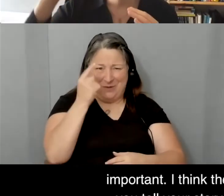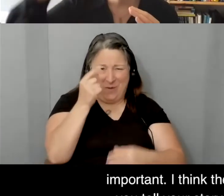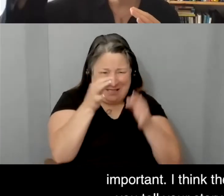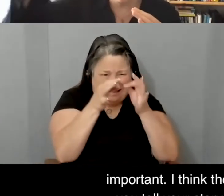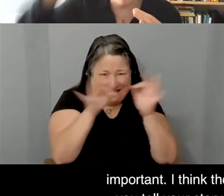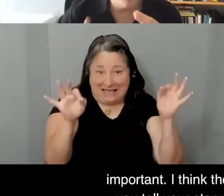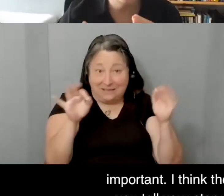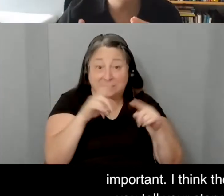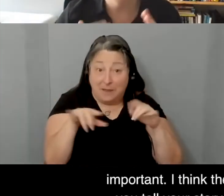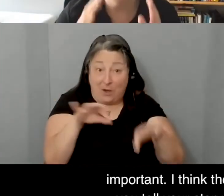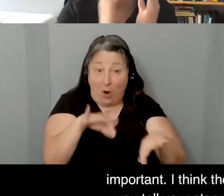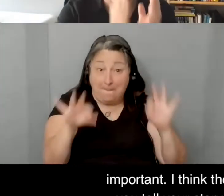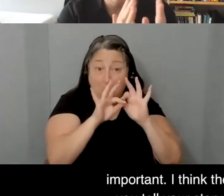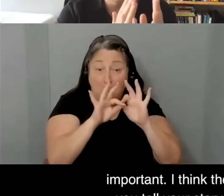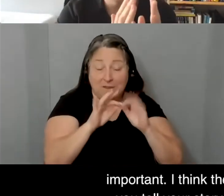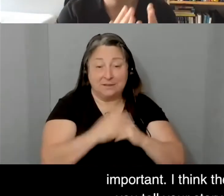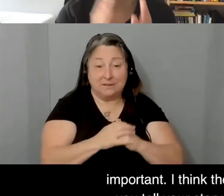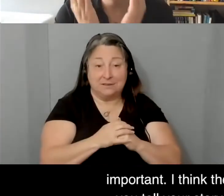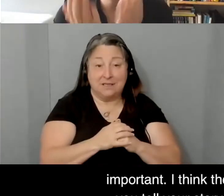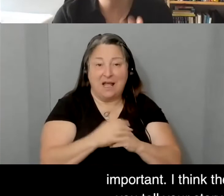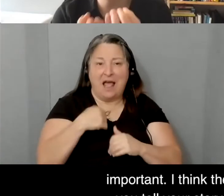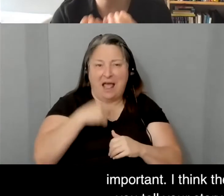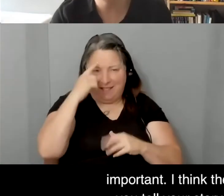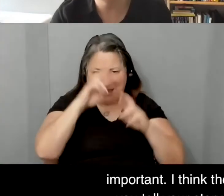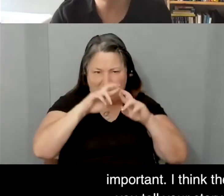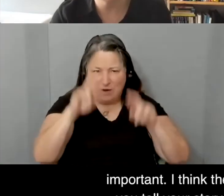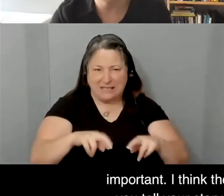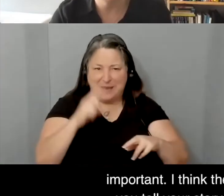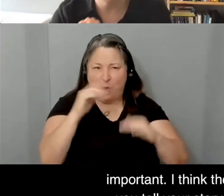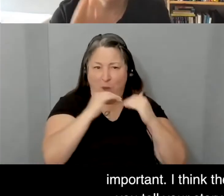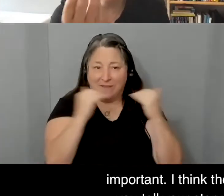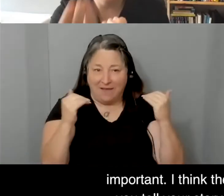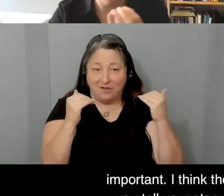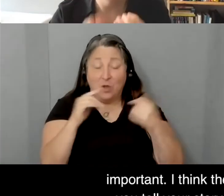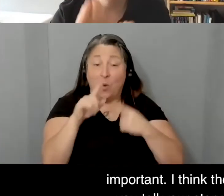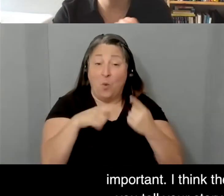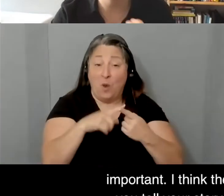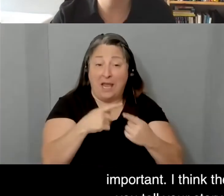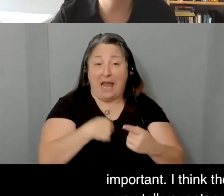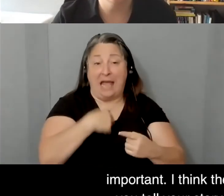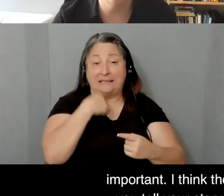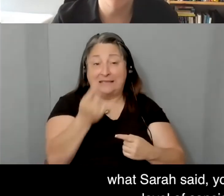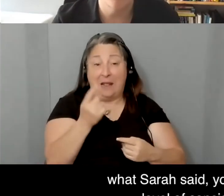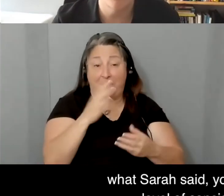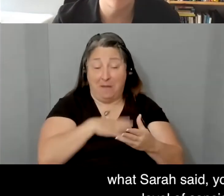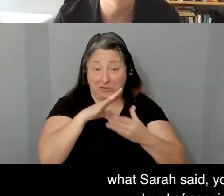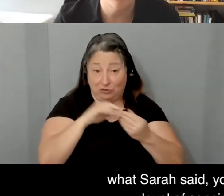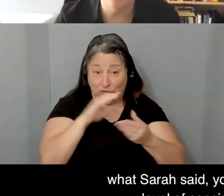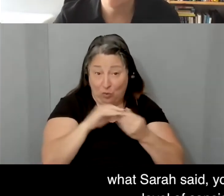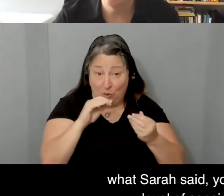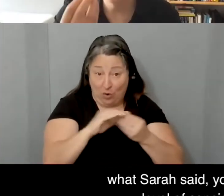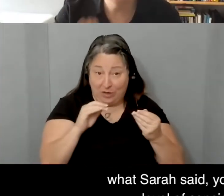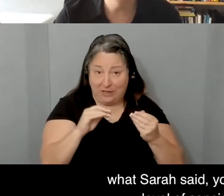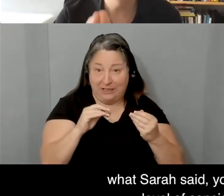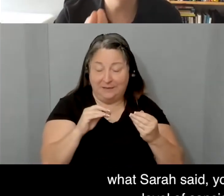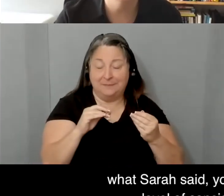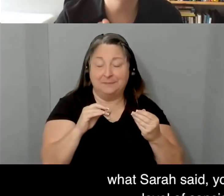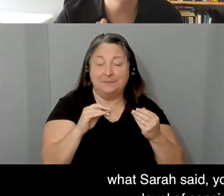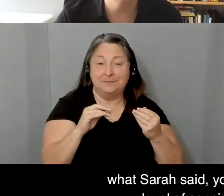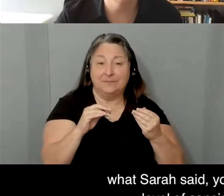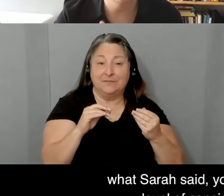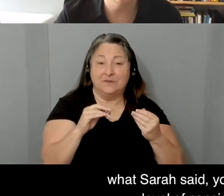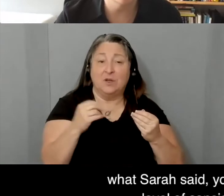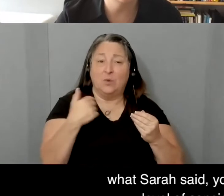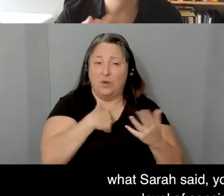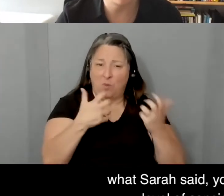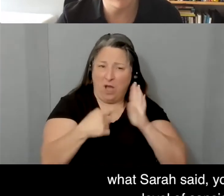important. I think the resume is one level. When you tell your story, I mean, I think building on what Sarah said, you do want to